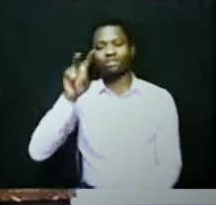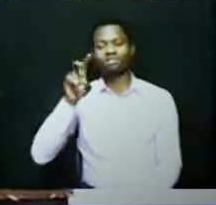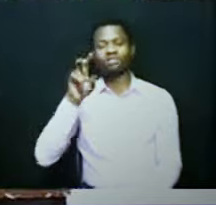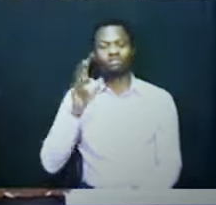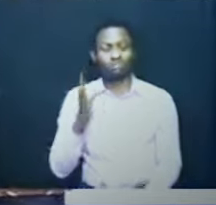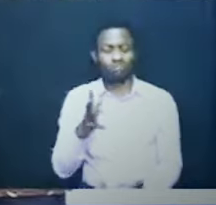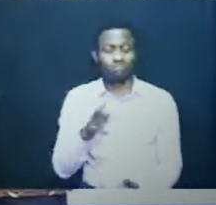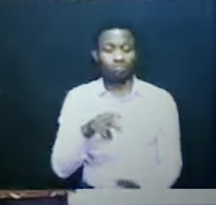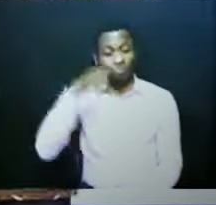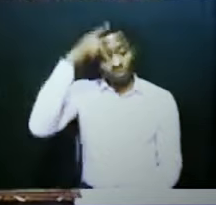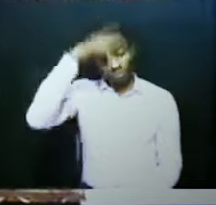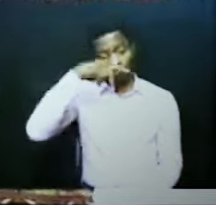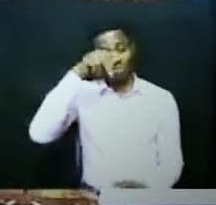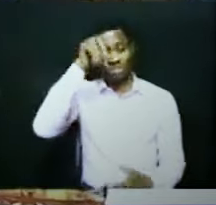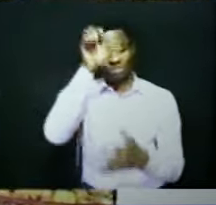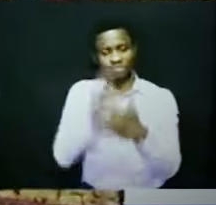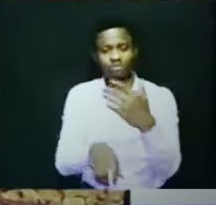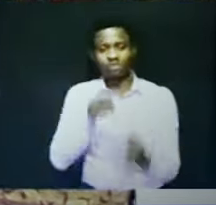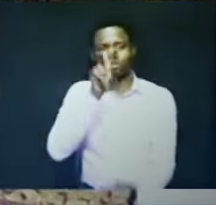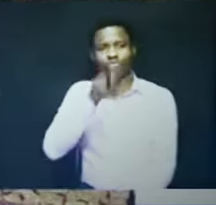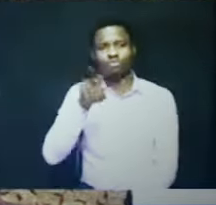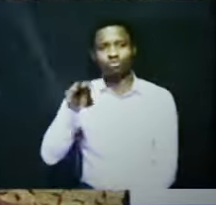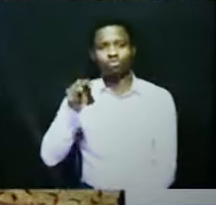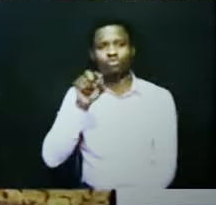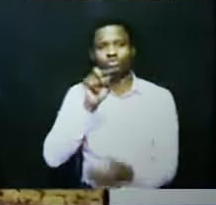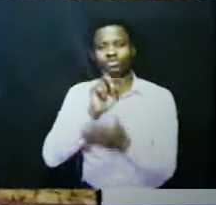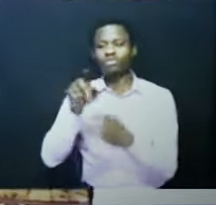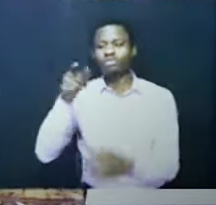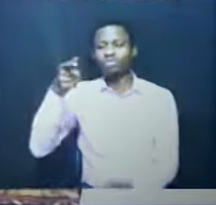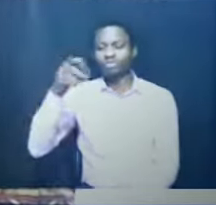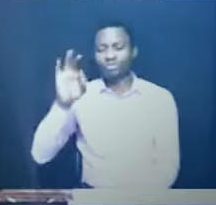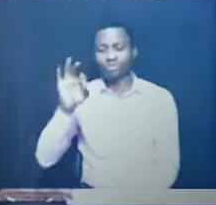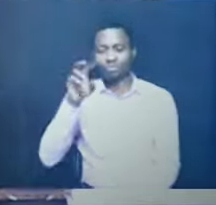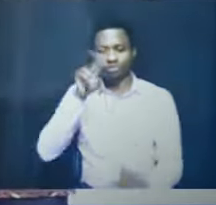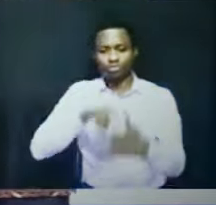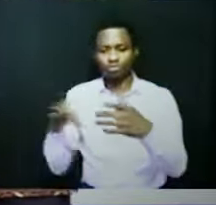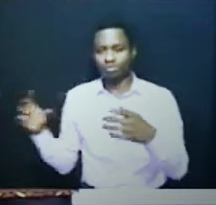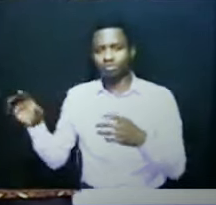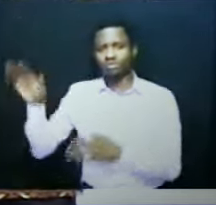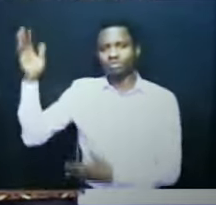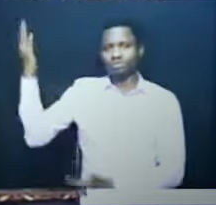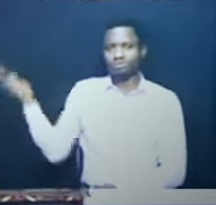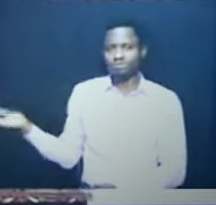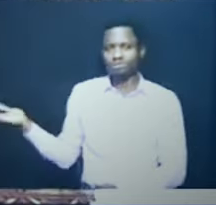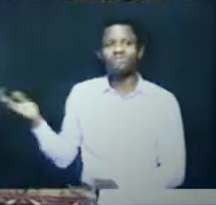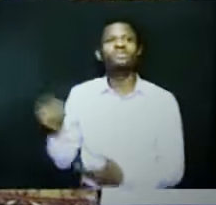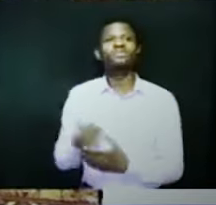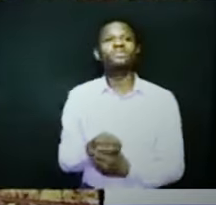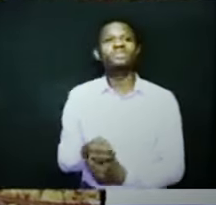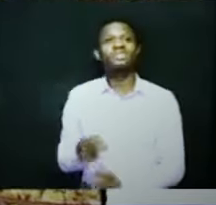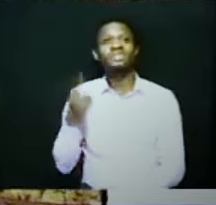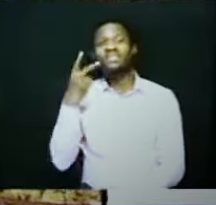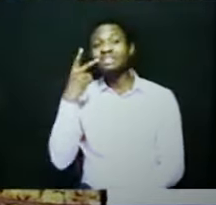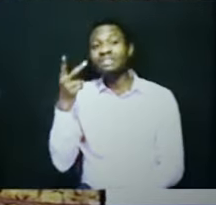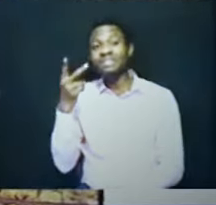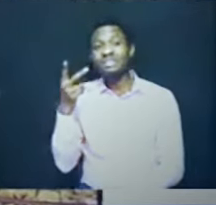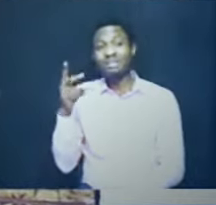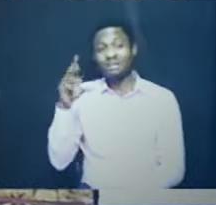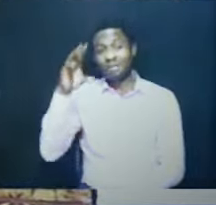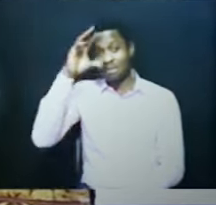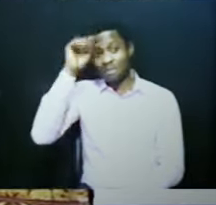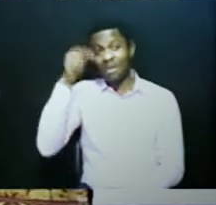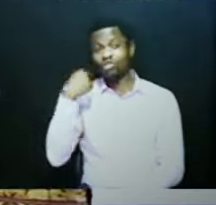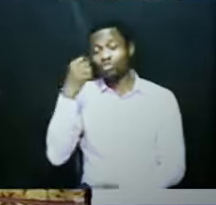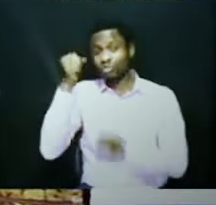Proverbs 22:29, if you have. Shall we read together? Seest thou a man diligent in his